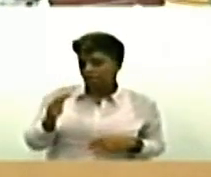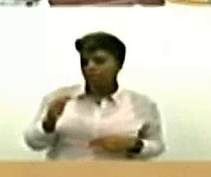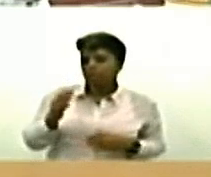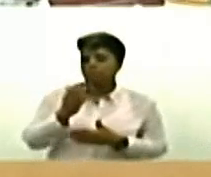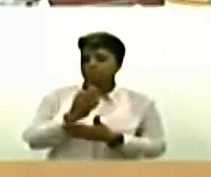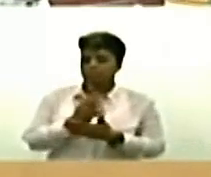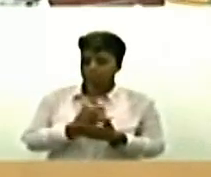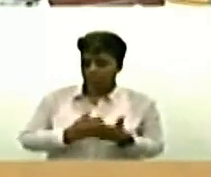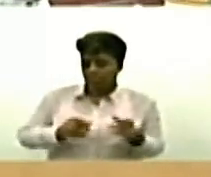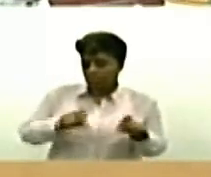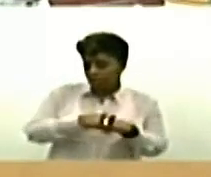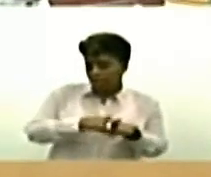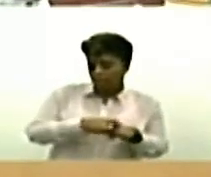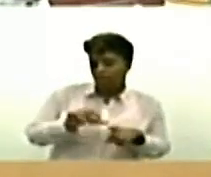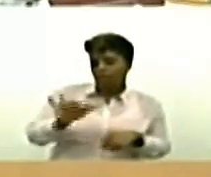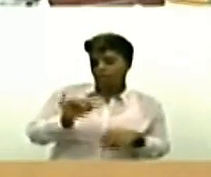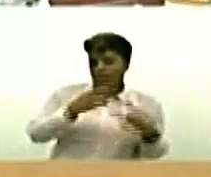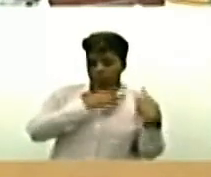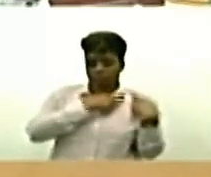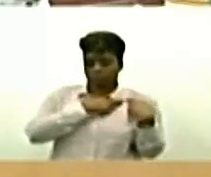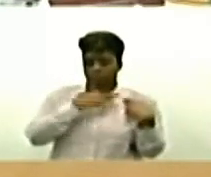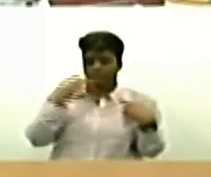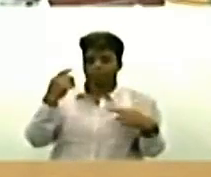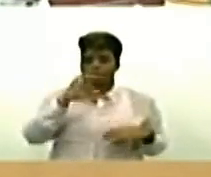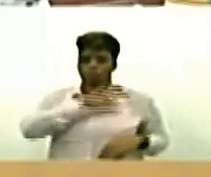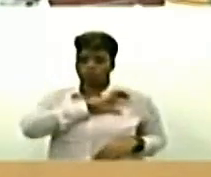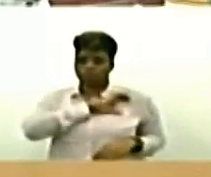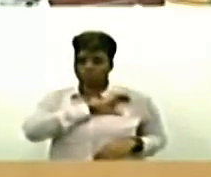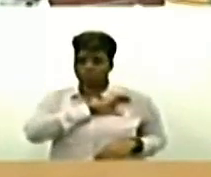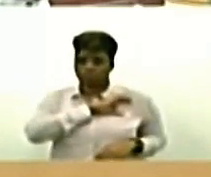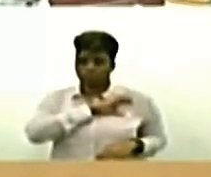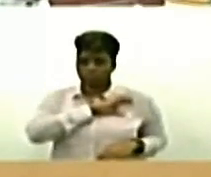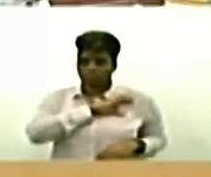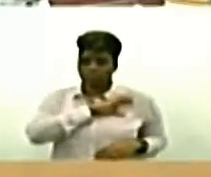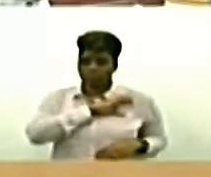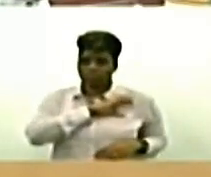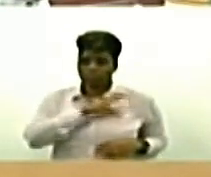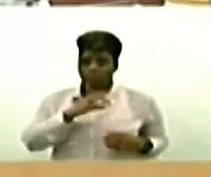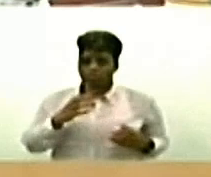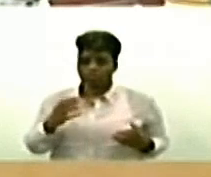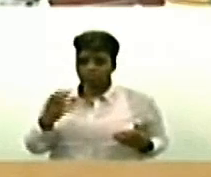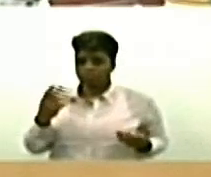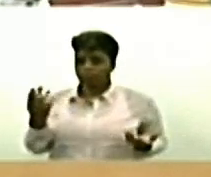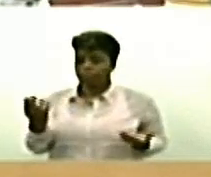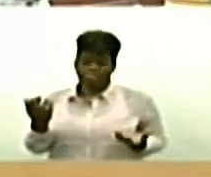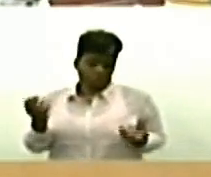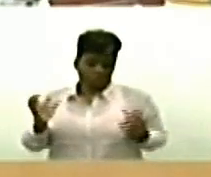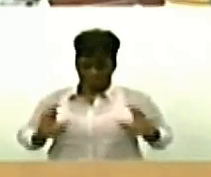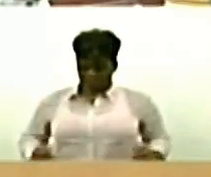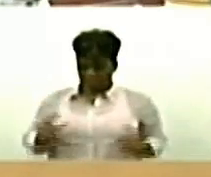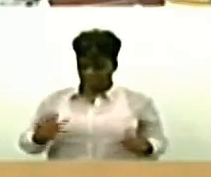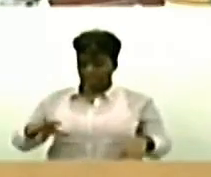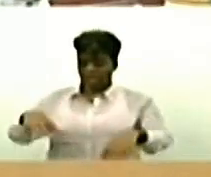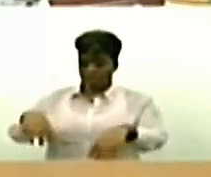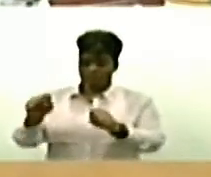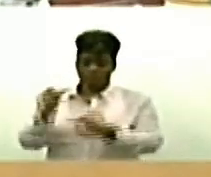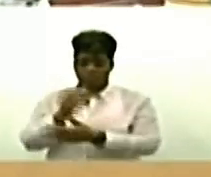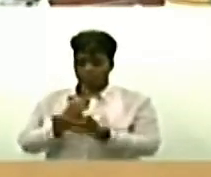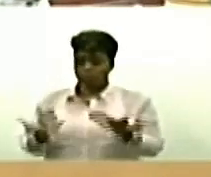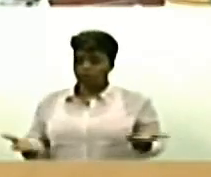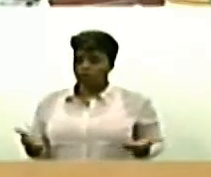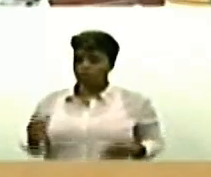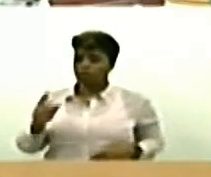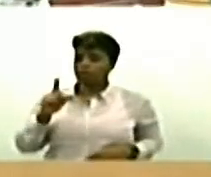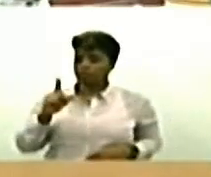of the functions of police officers, I mean, citizens can carry out the functions of police officers. A citizen can make a citizen arrest, but we're